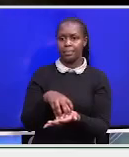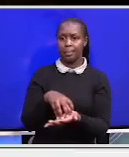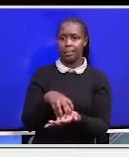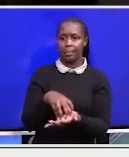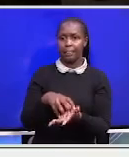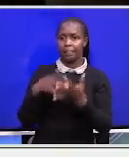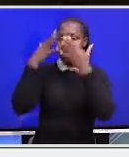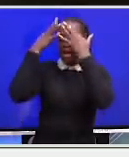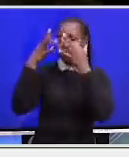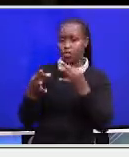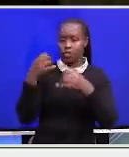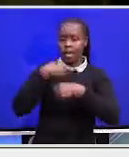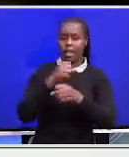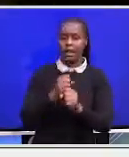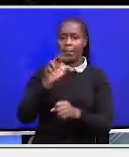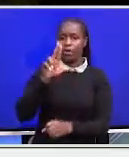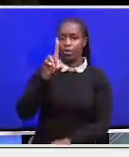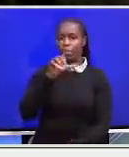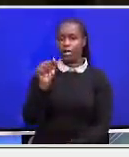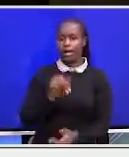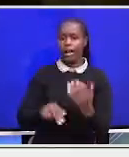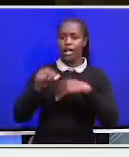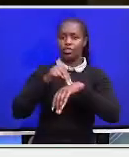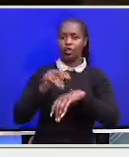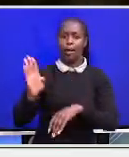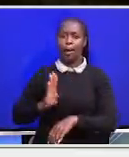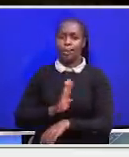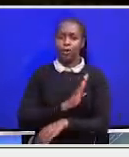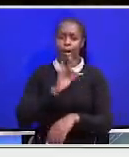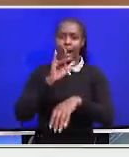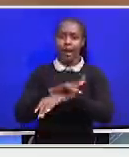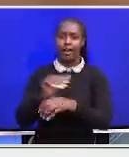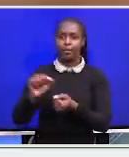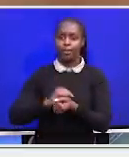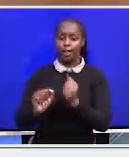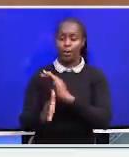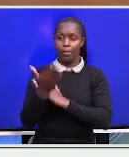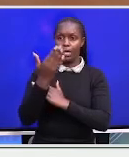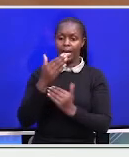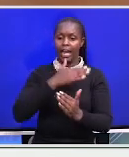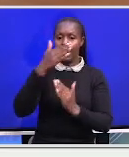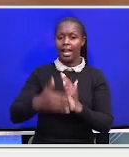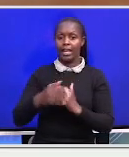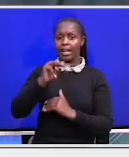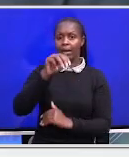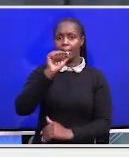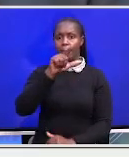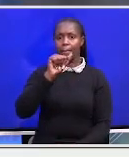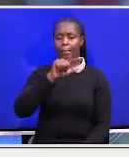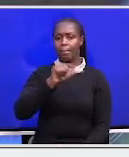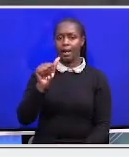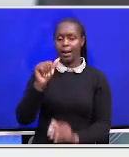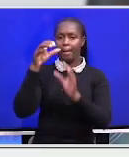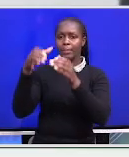A decision taken by the UDA National Executive Board in an early Friday morning meeting ended Malala's tenure at the party's